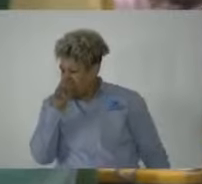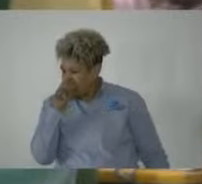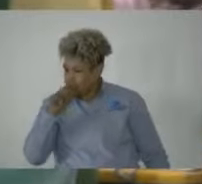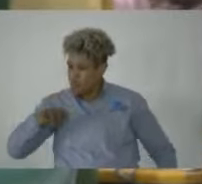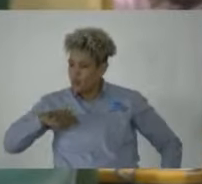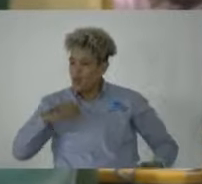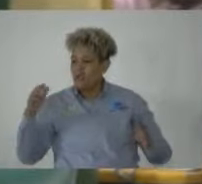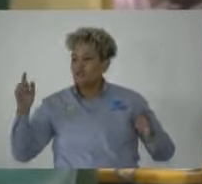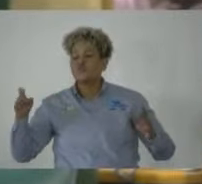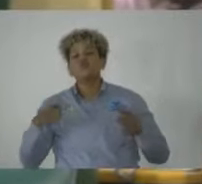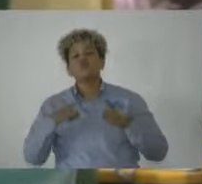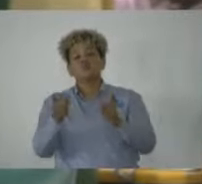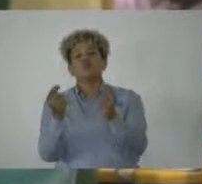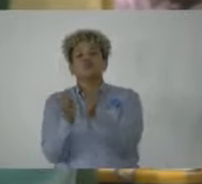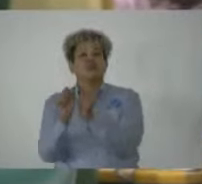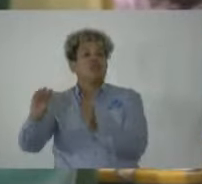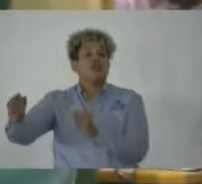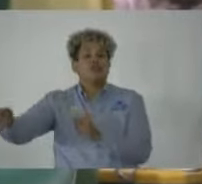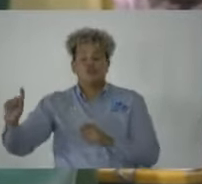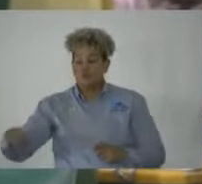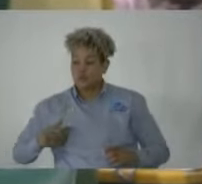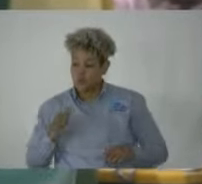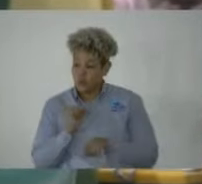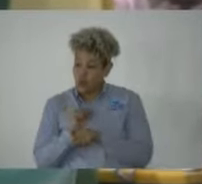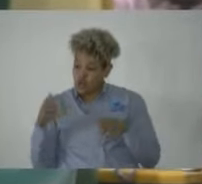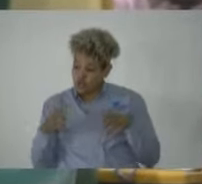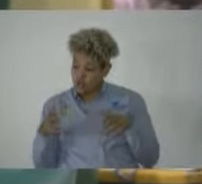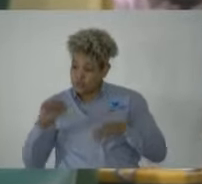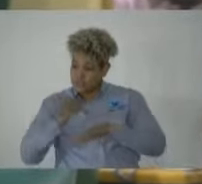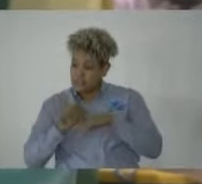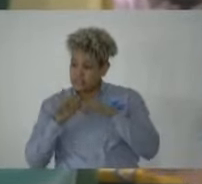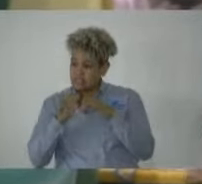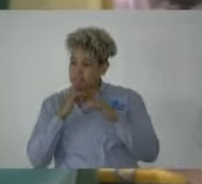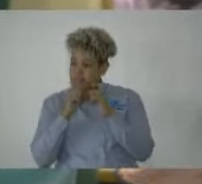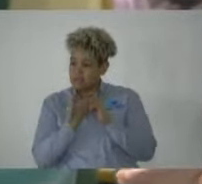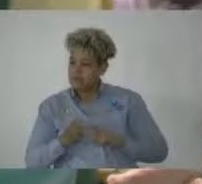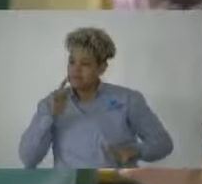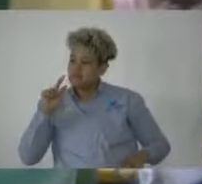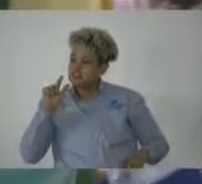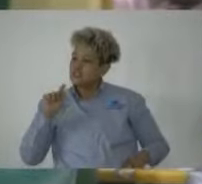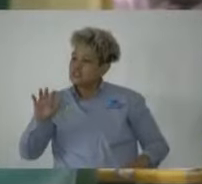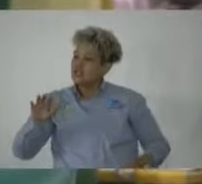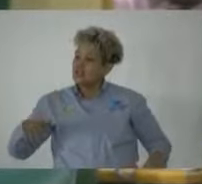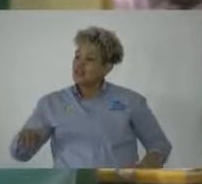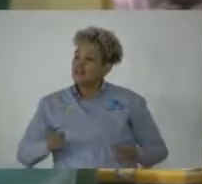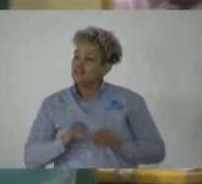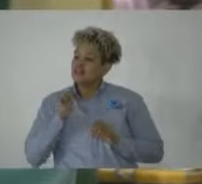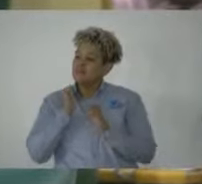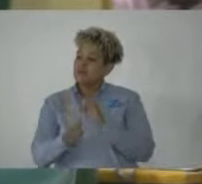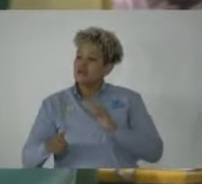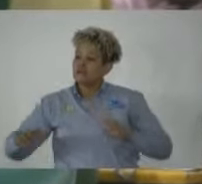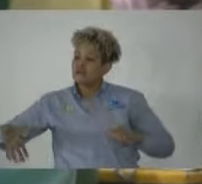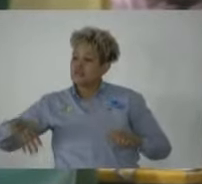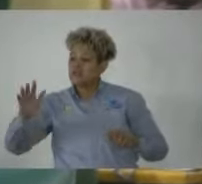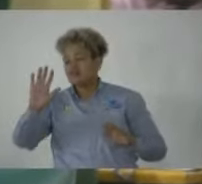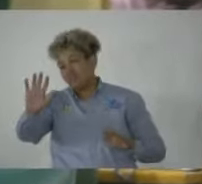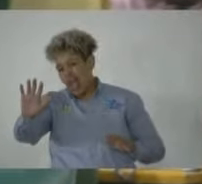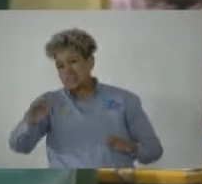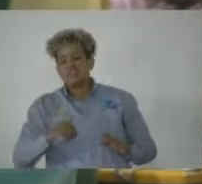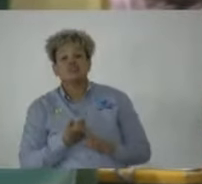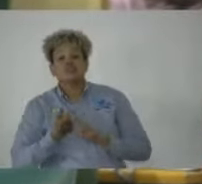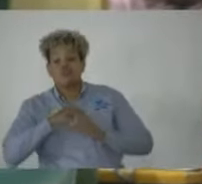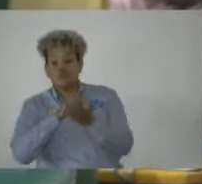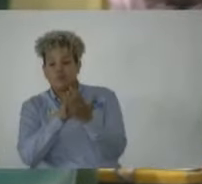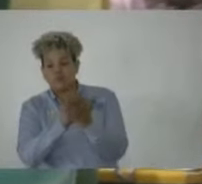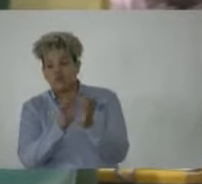putting together a working group in this regard. The amendment for the GCT has not been passed yet. Okay? We are